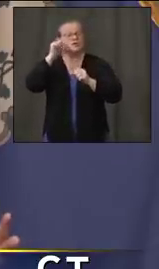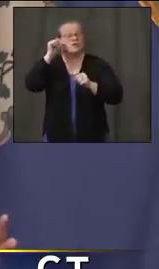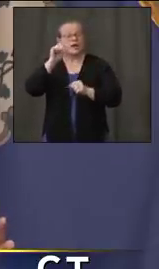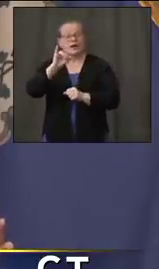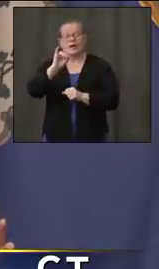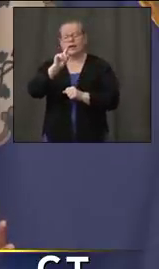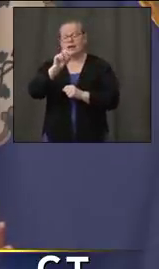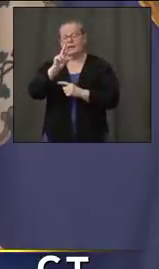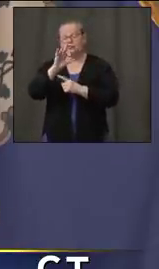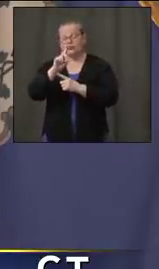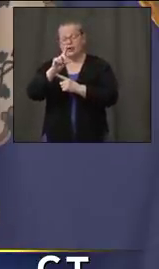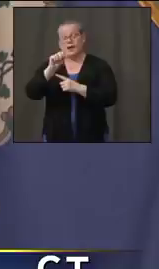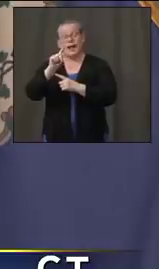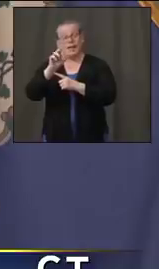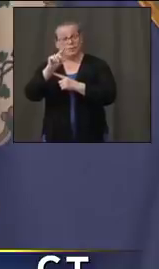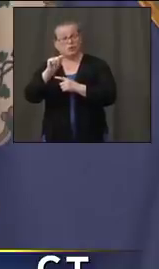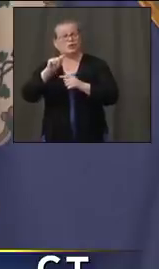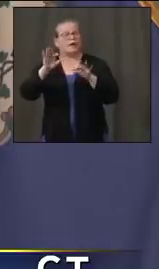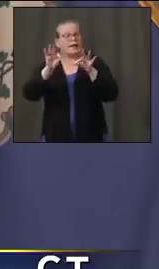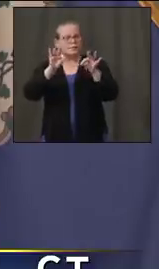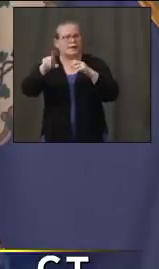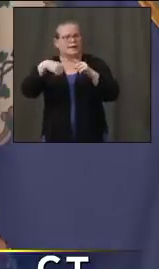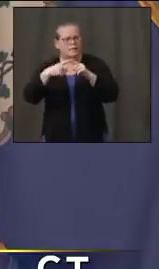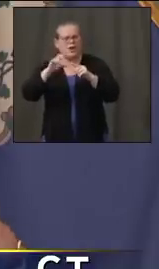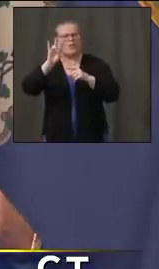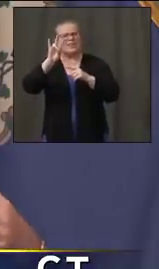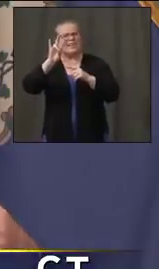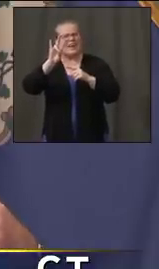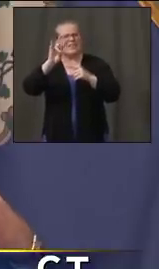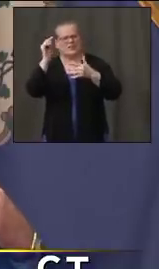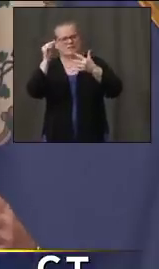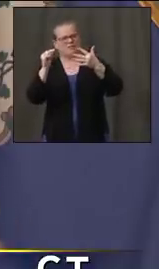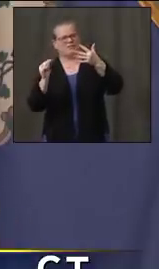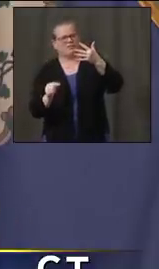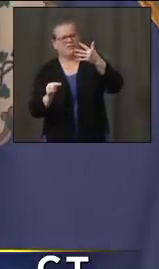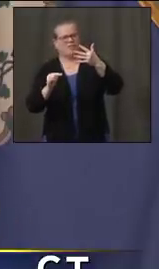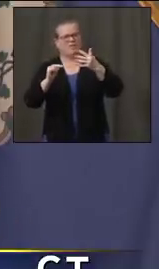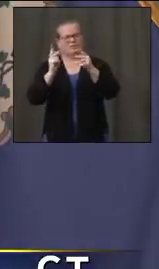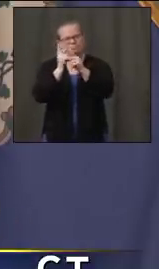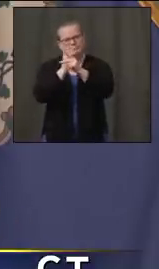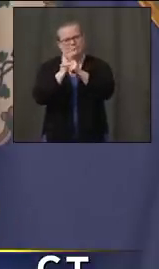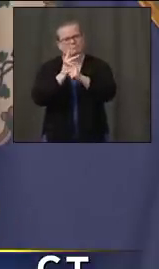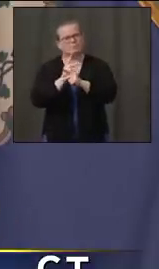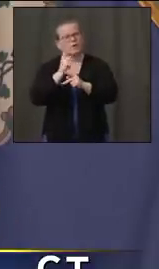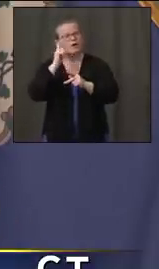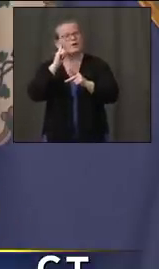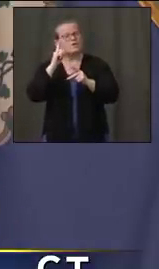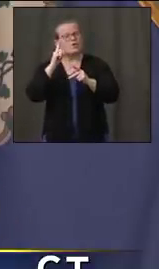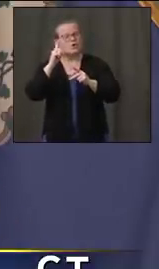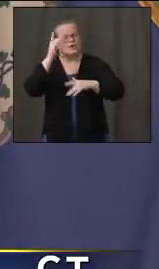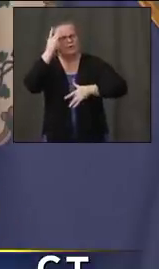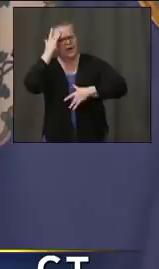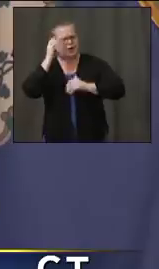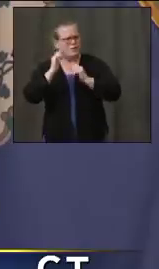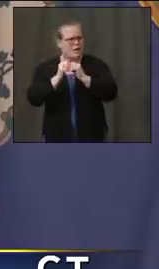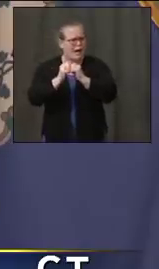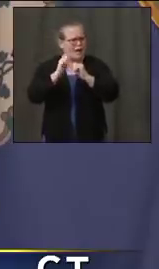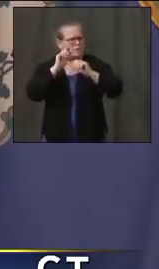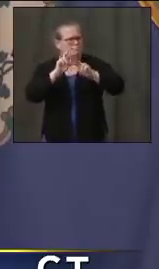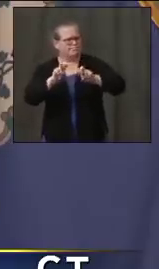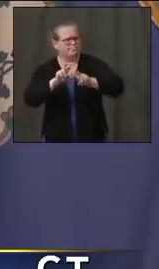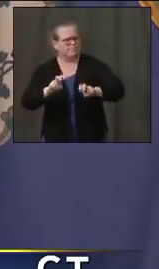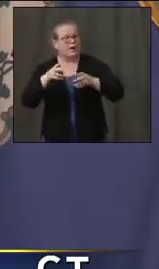what we determine in terms of the virus that allows us to have some confidence going forward. But it's also about